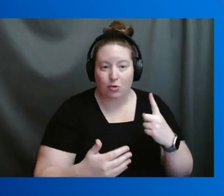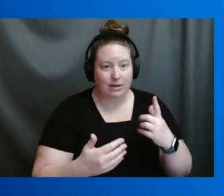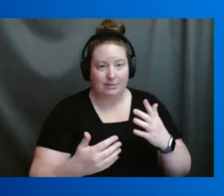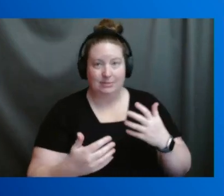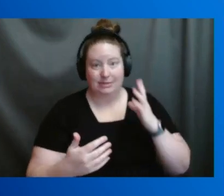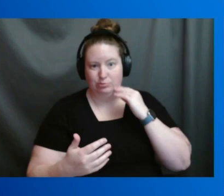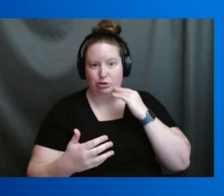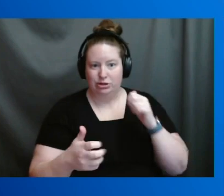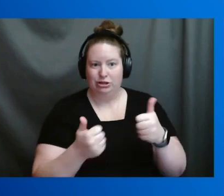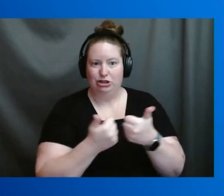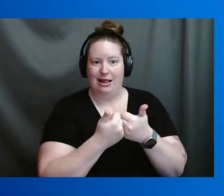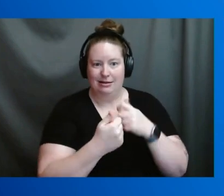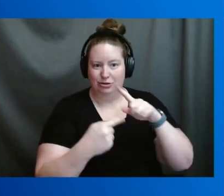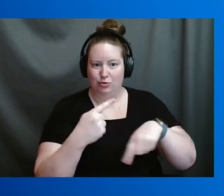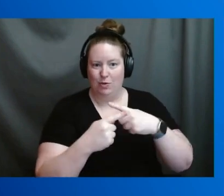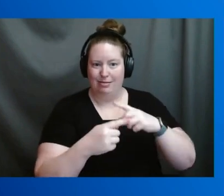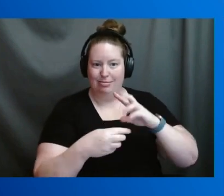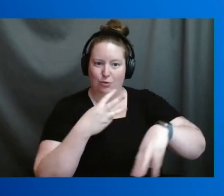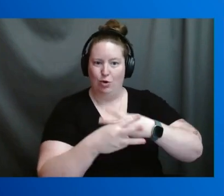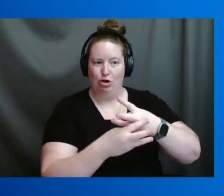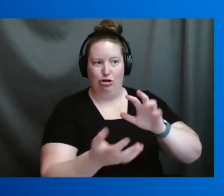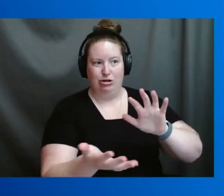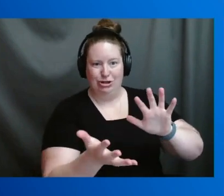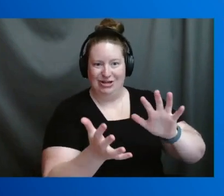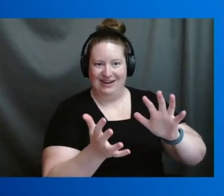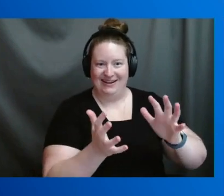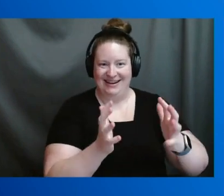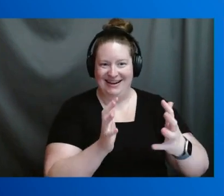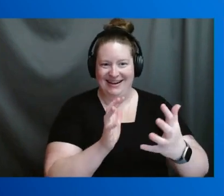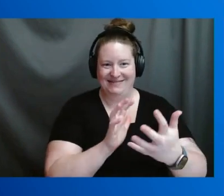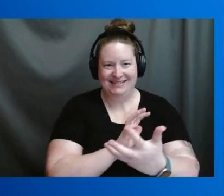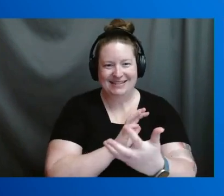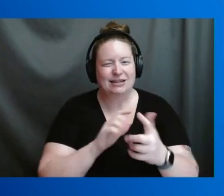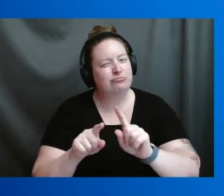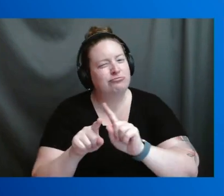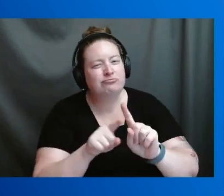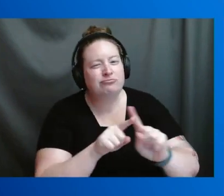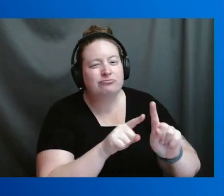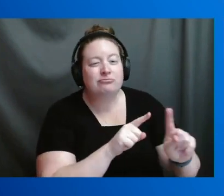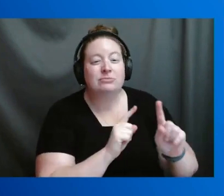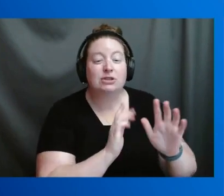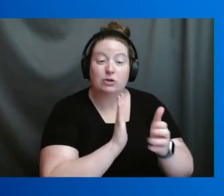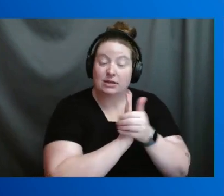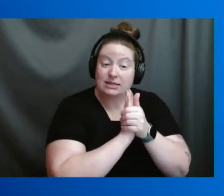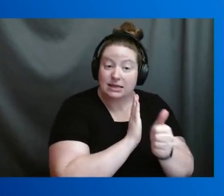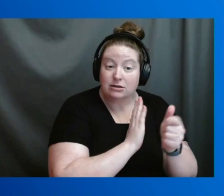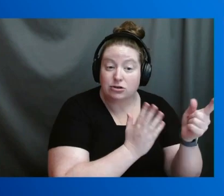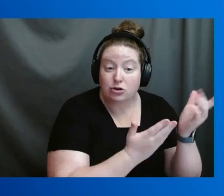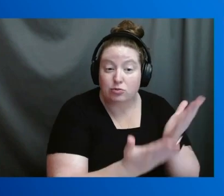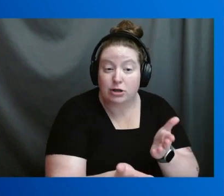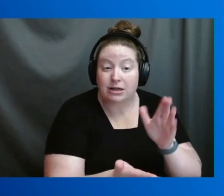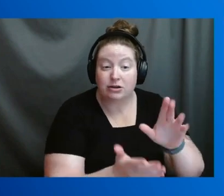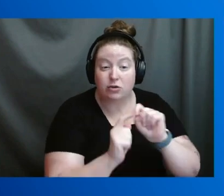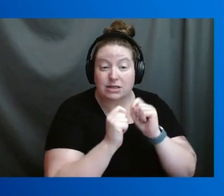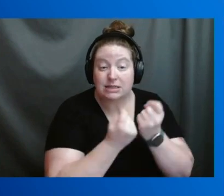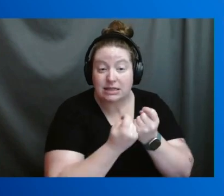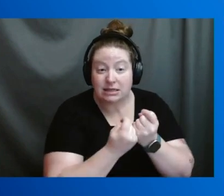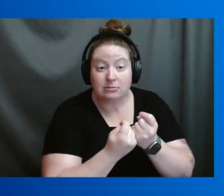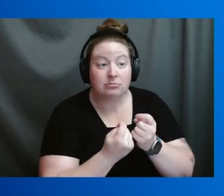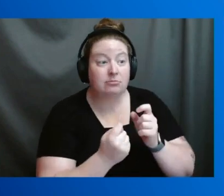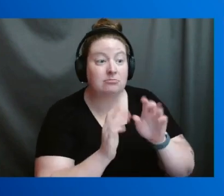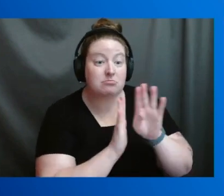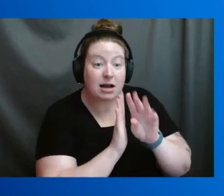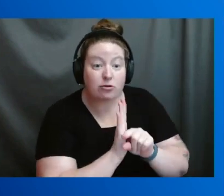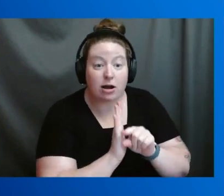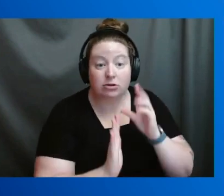So if you think about it, there's various dimensions of that. There's the skill set that you're bringing. What is your team experienced on? That's what's going to help you move